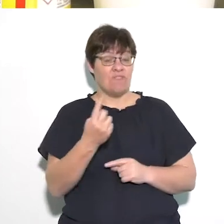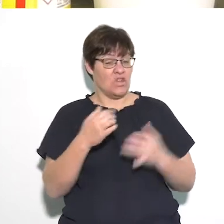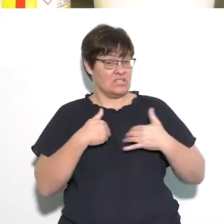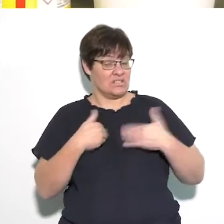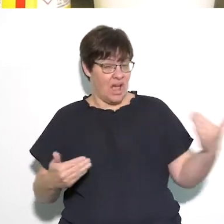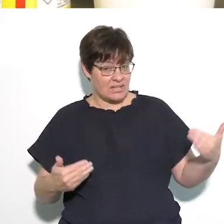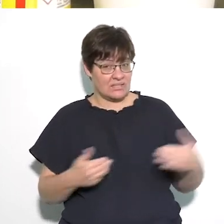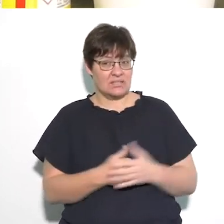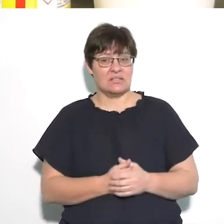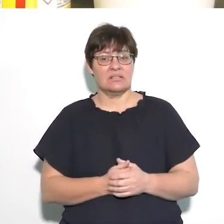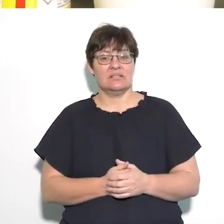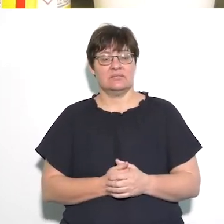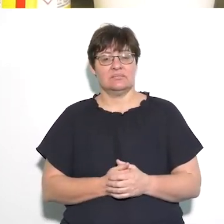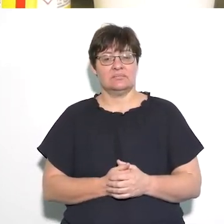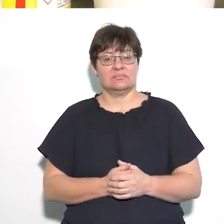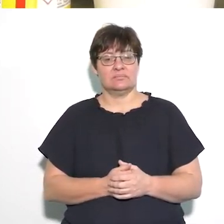our